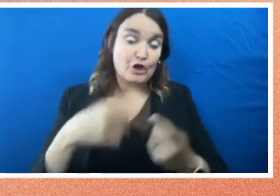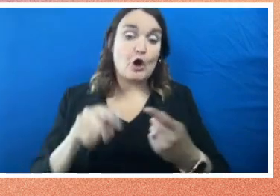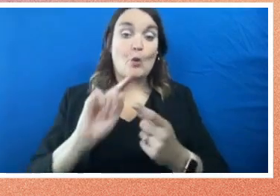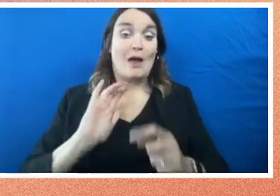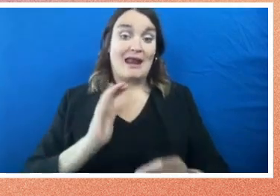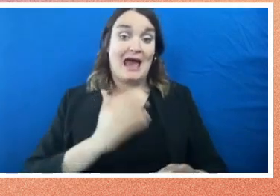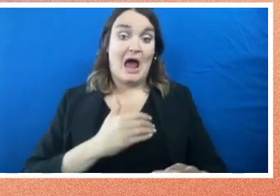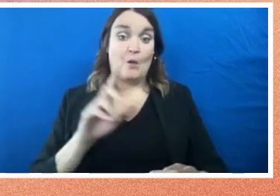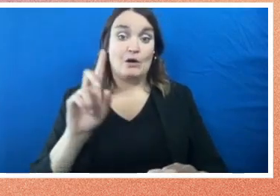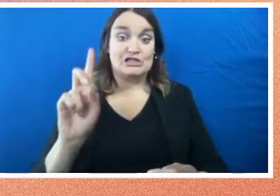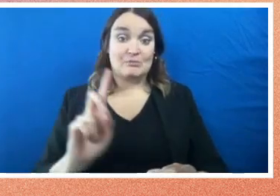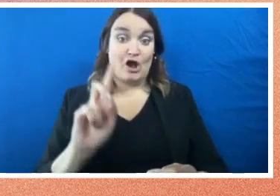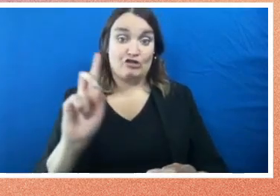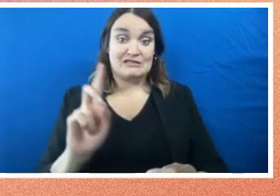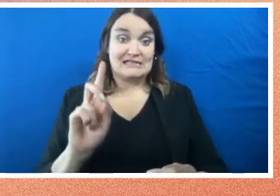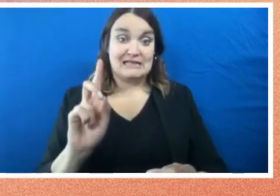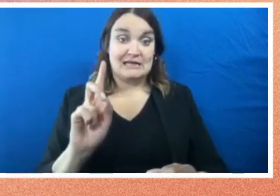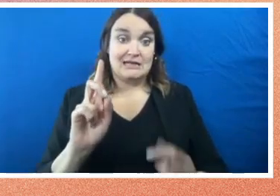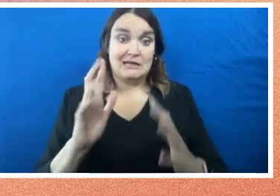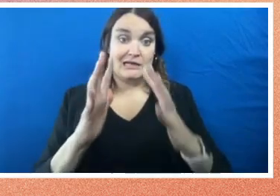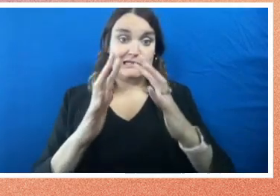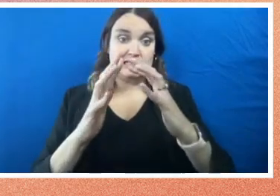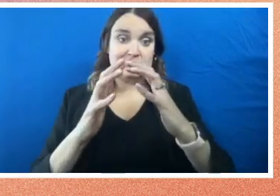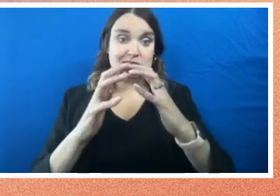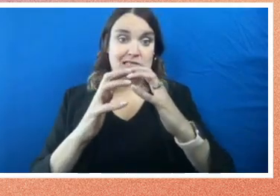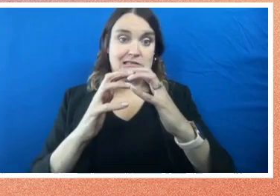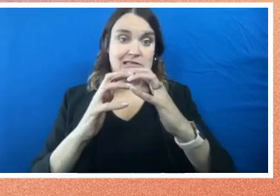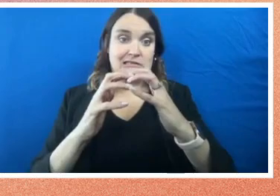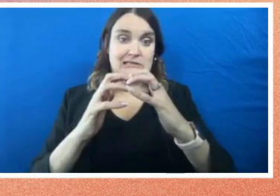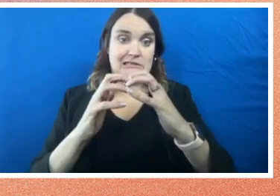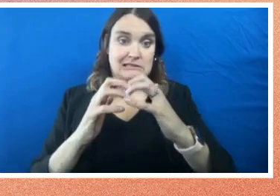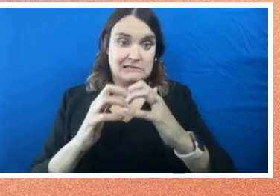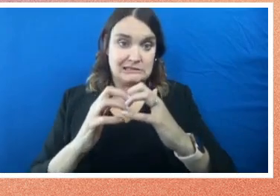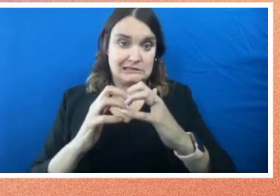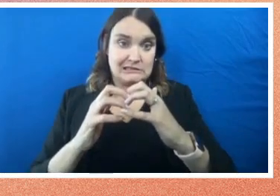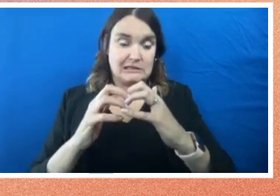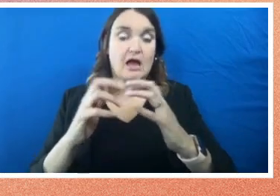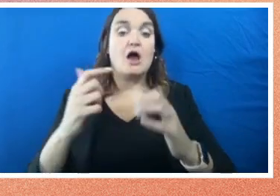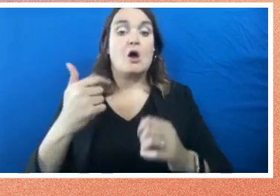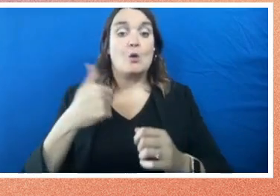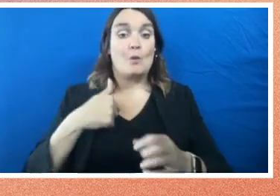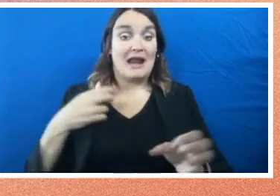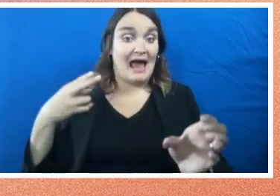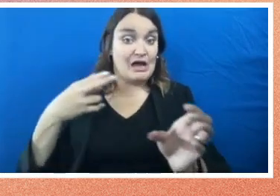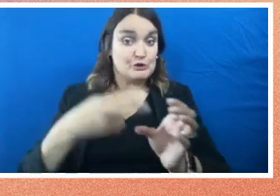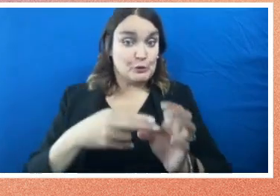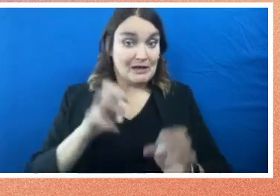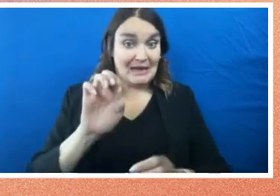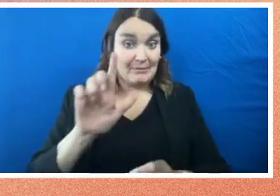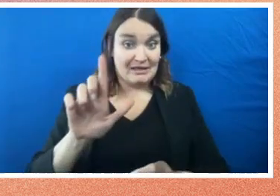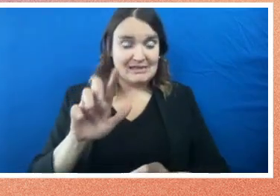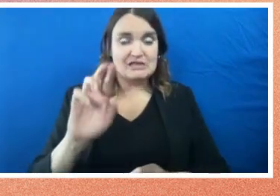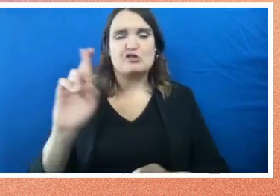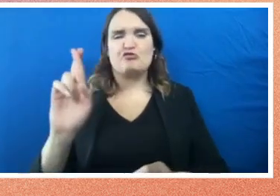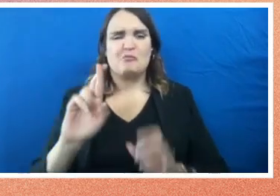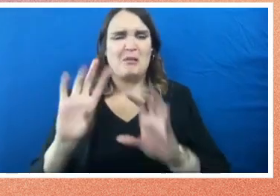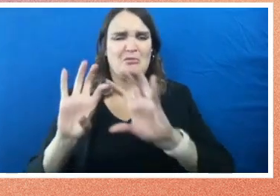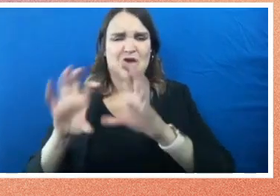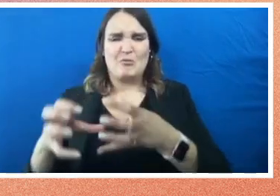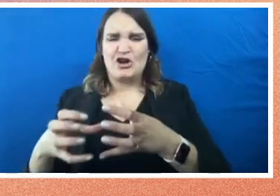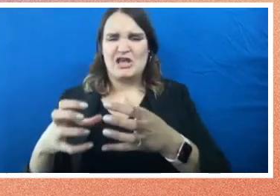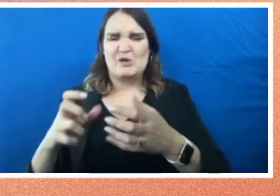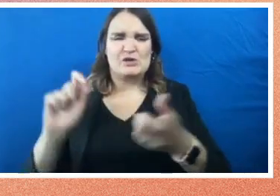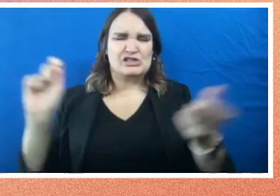be at the brink. When I joined Emily's List, the Republican Party was rapidly